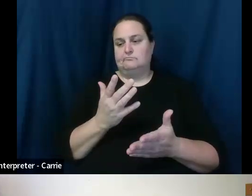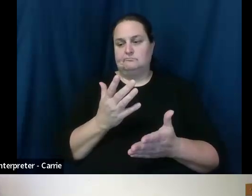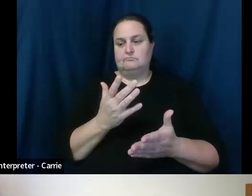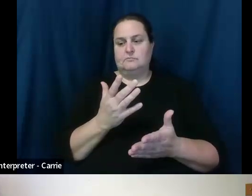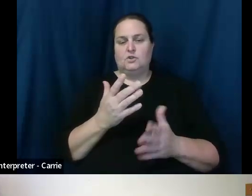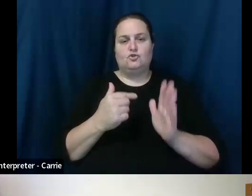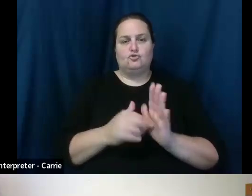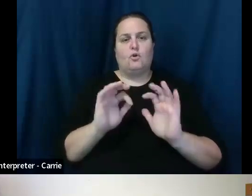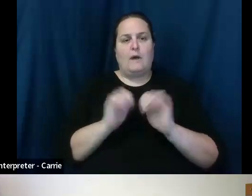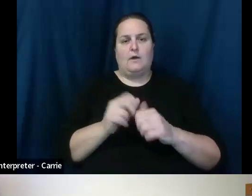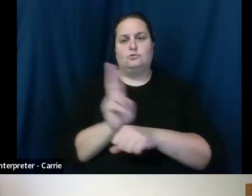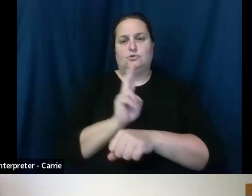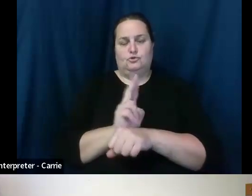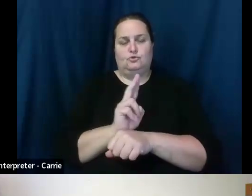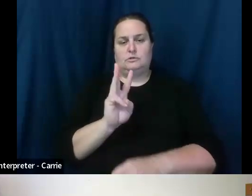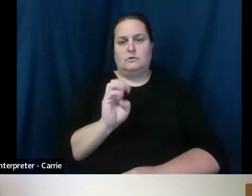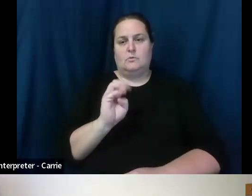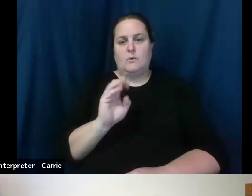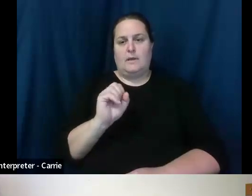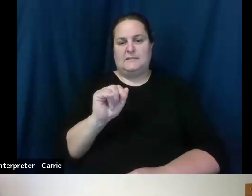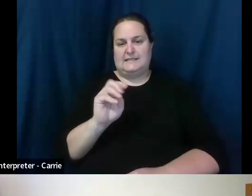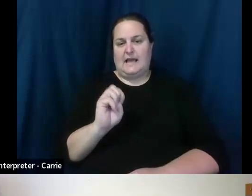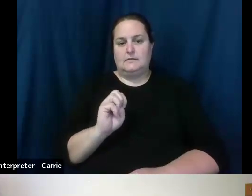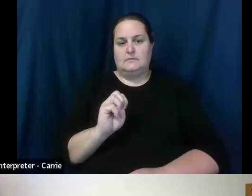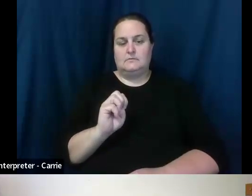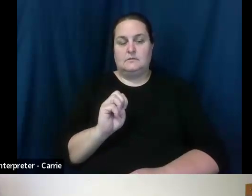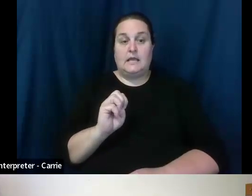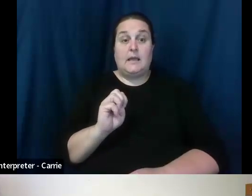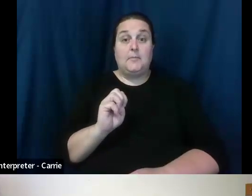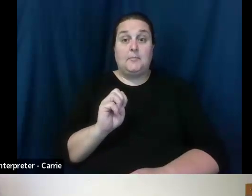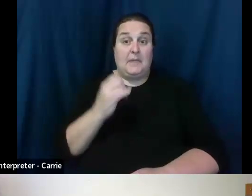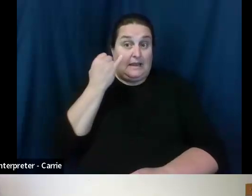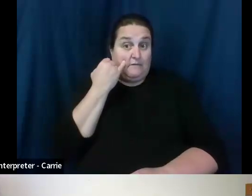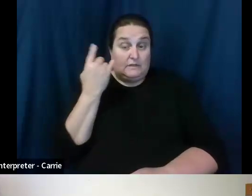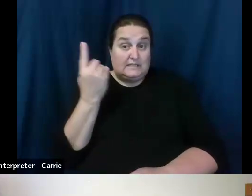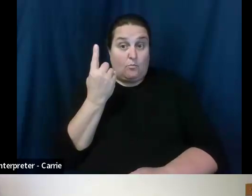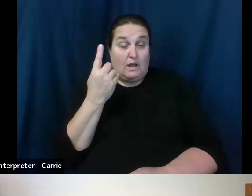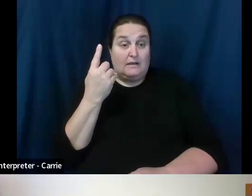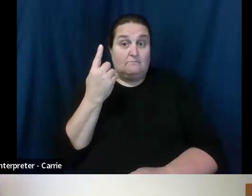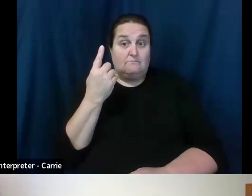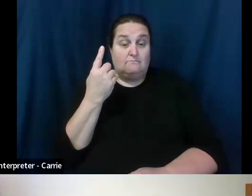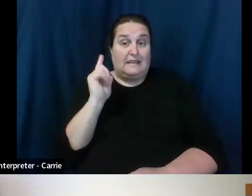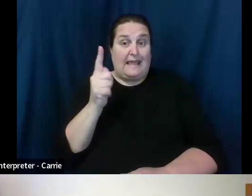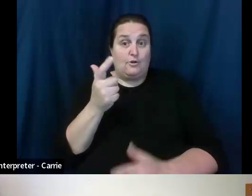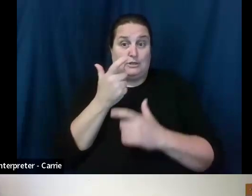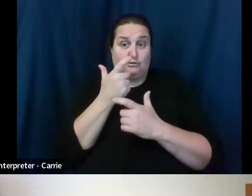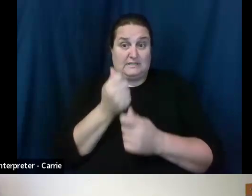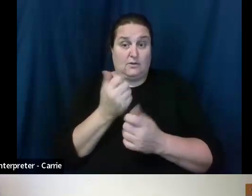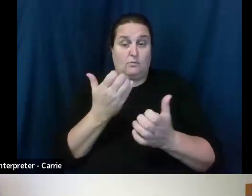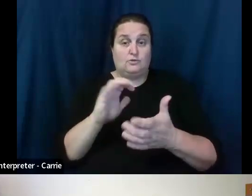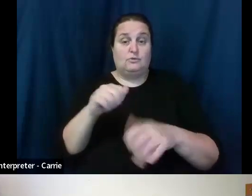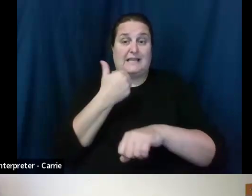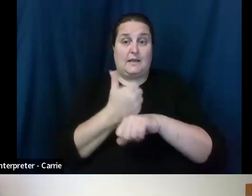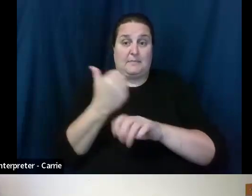and how to use it. So so if they are interested, please let me know. Okay.